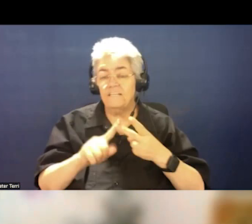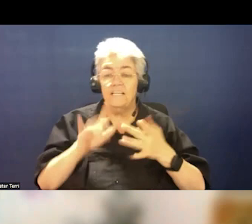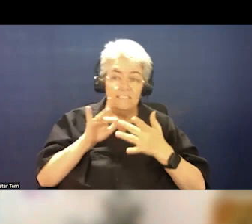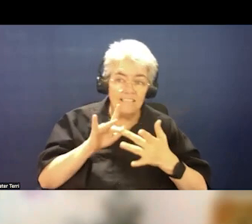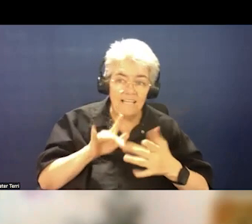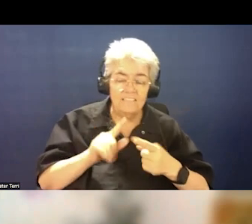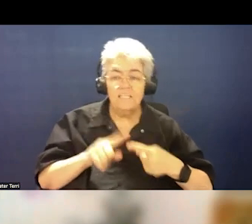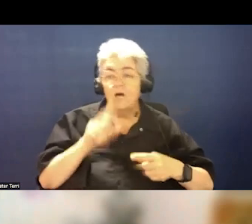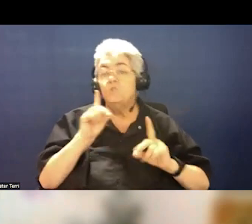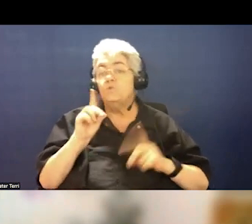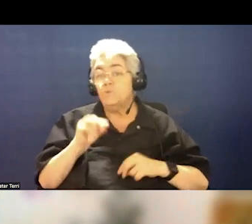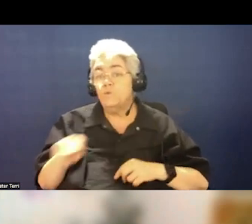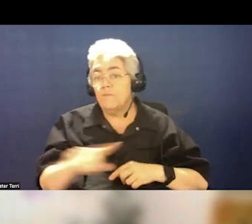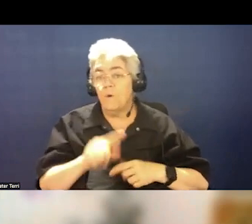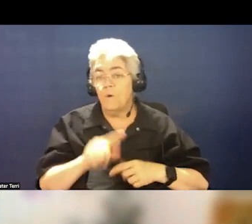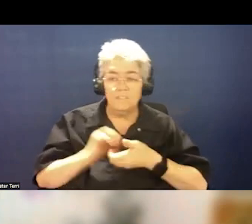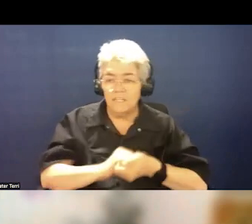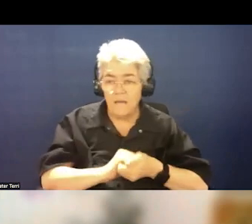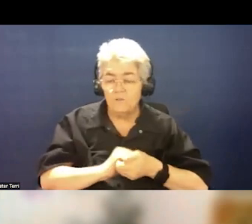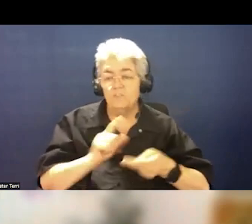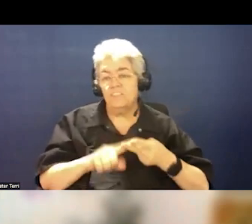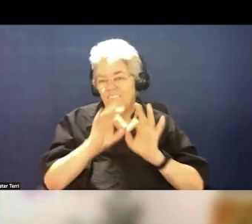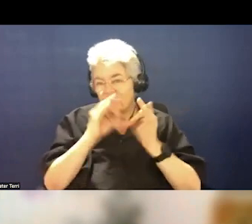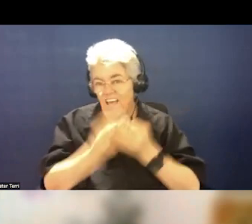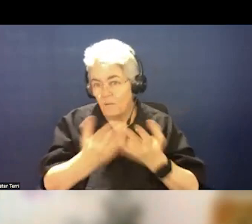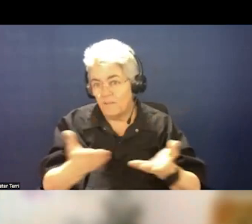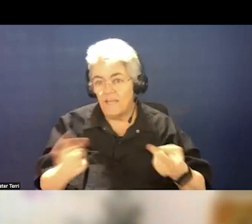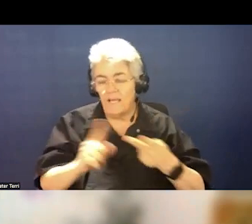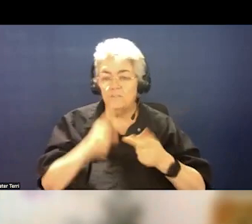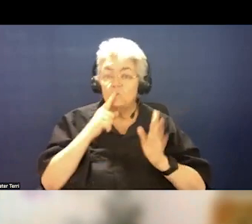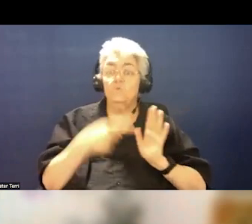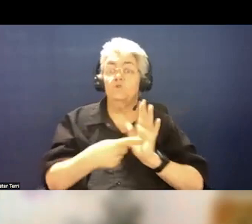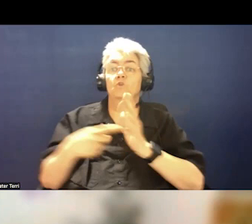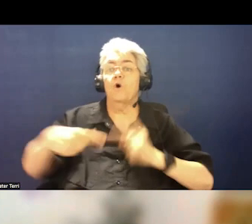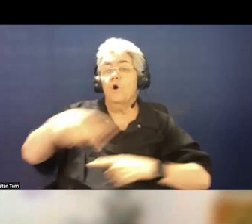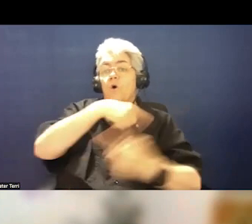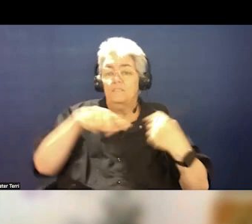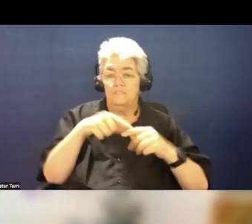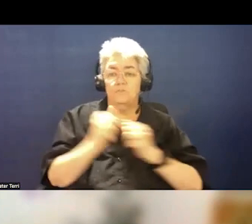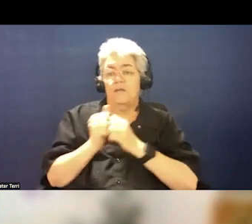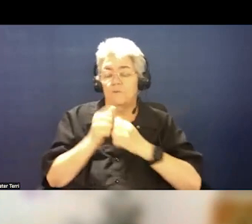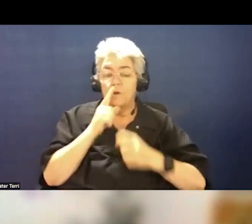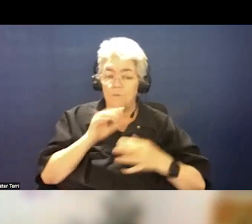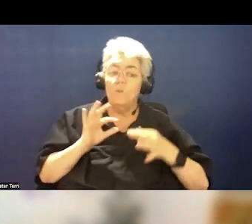those collaborations and those family things that we need to do to just show us all join together. And we'll connect